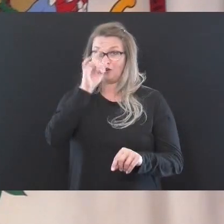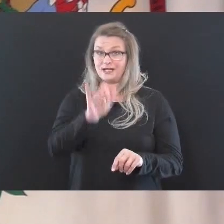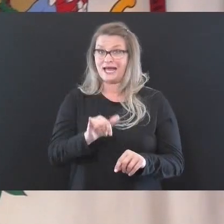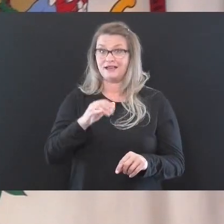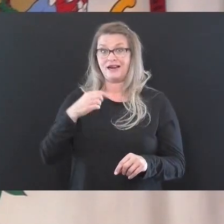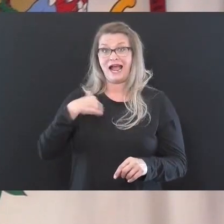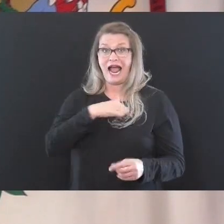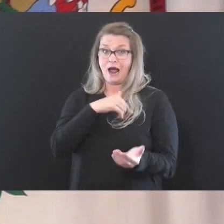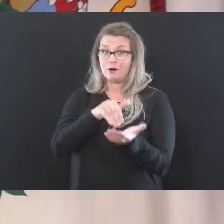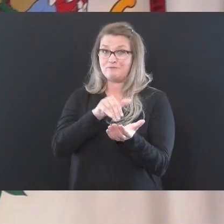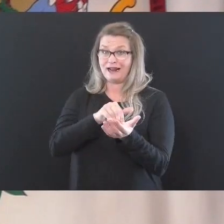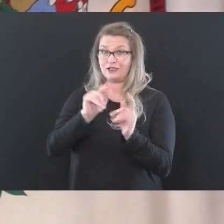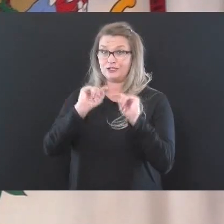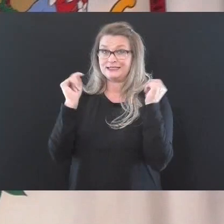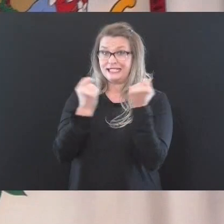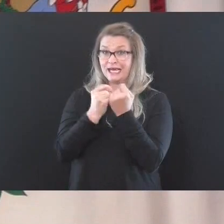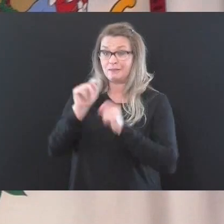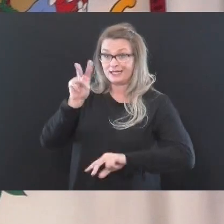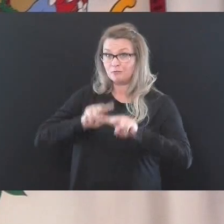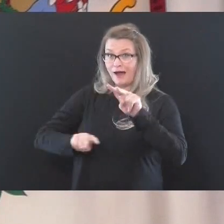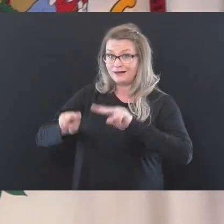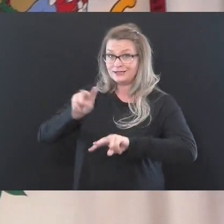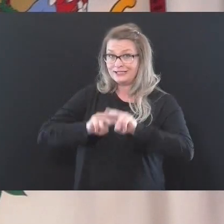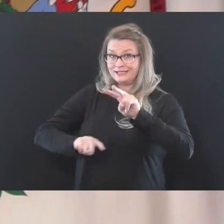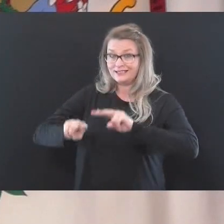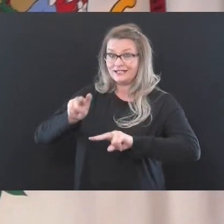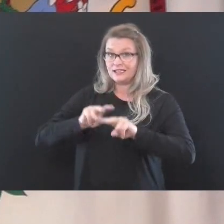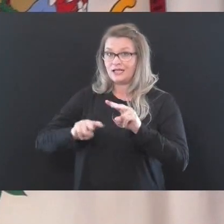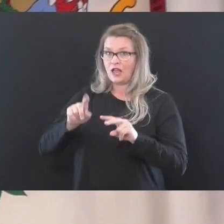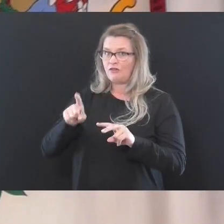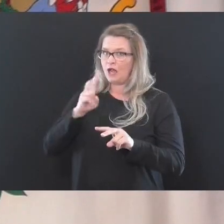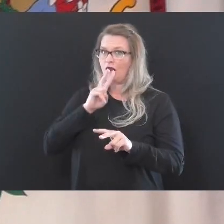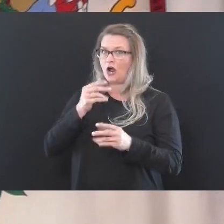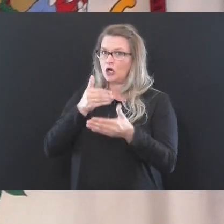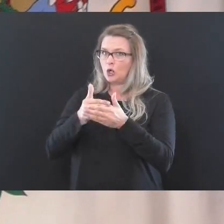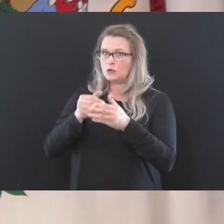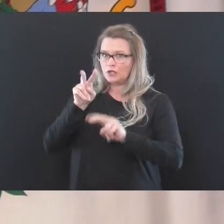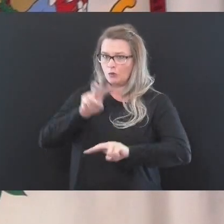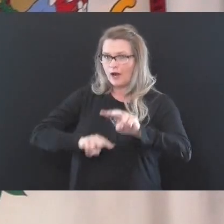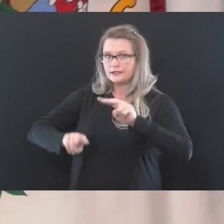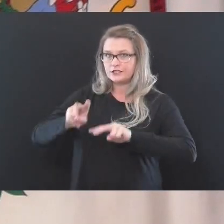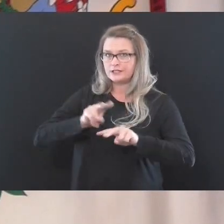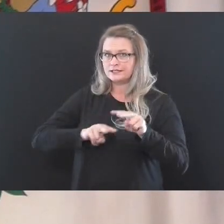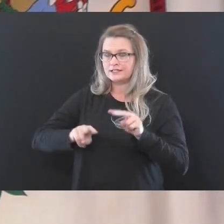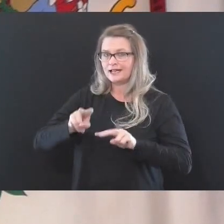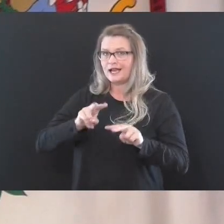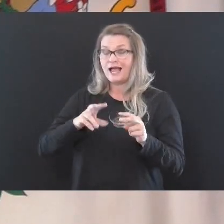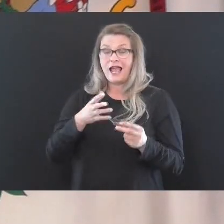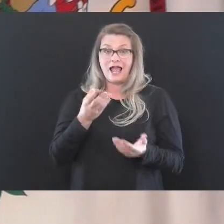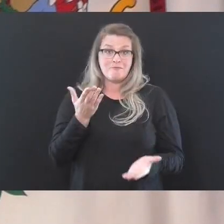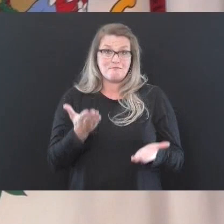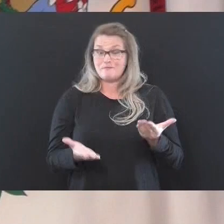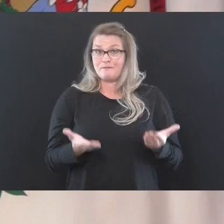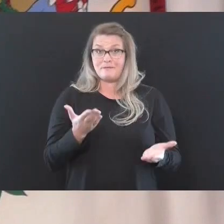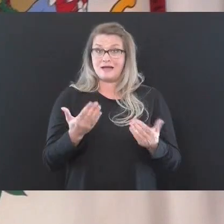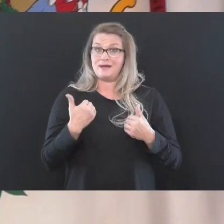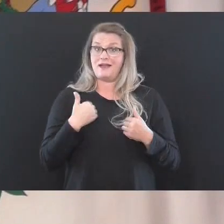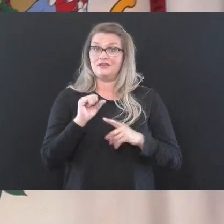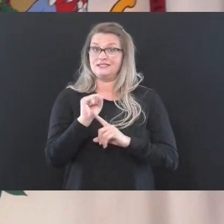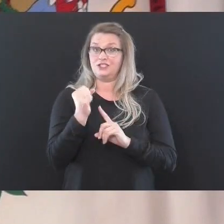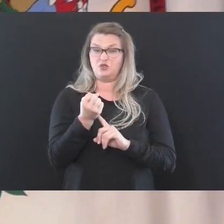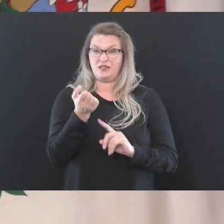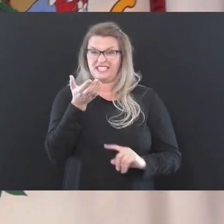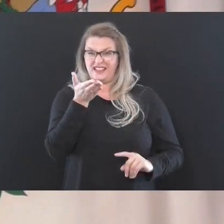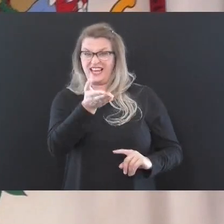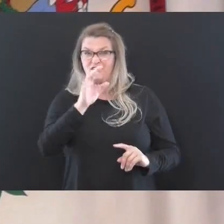it just as I'm watching it, but they're watching it with really keen eyes. There may very well be a situation right